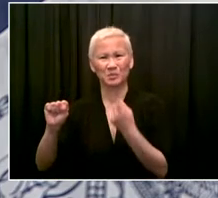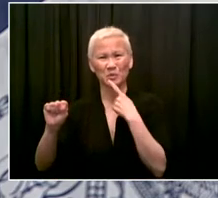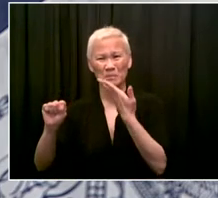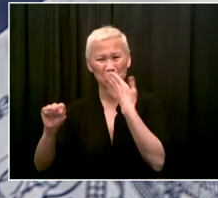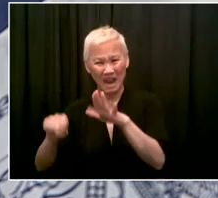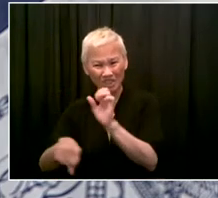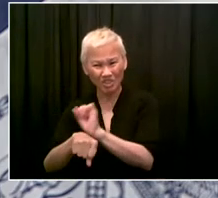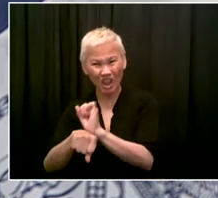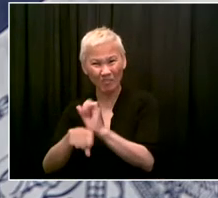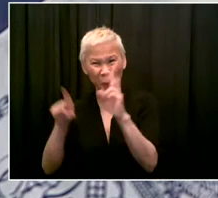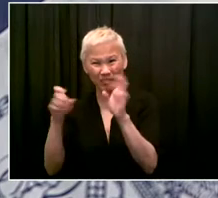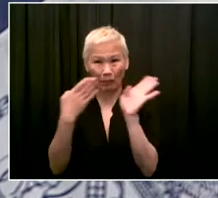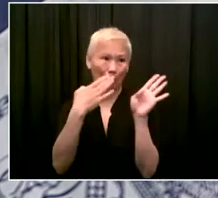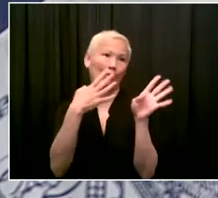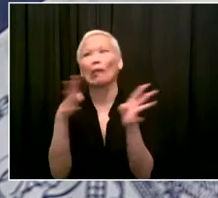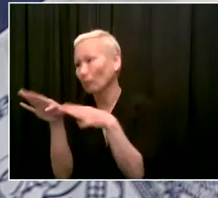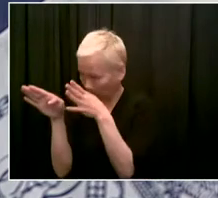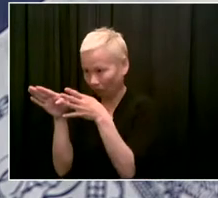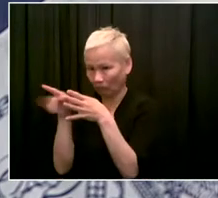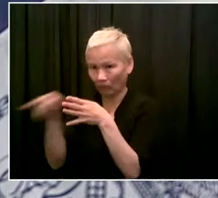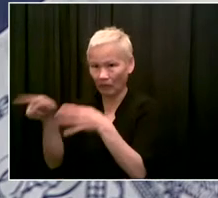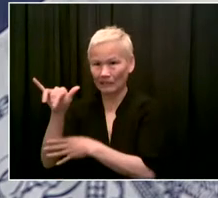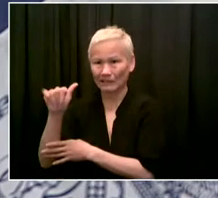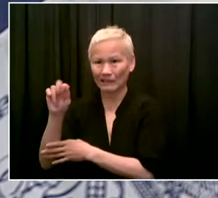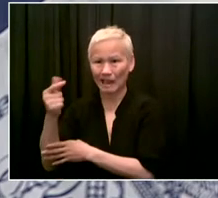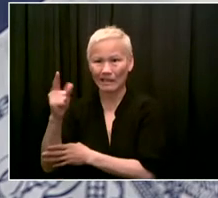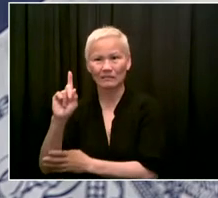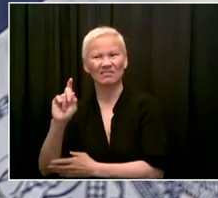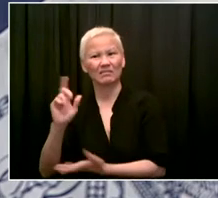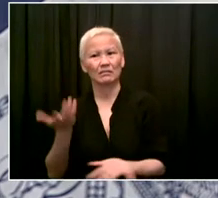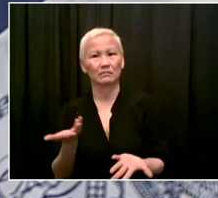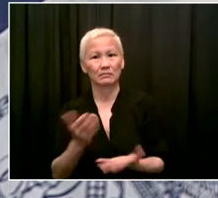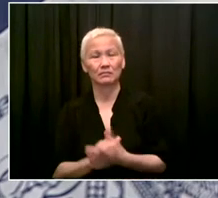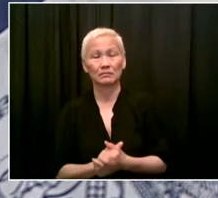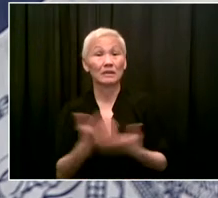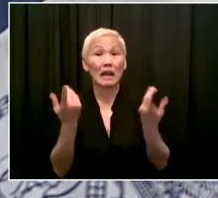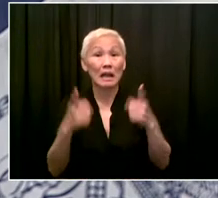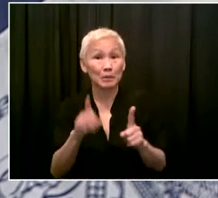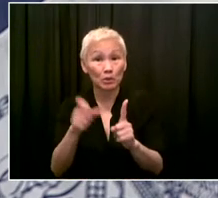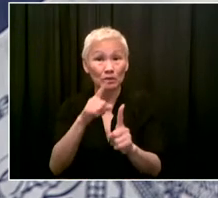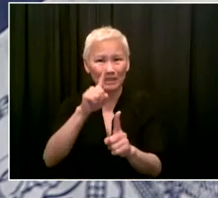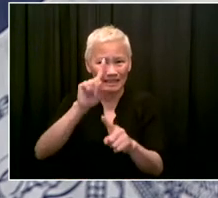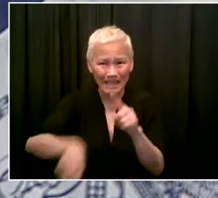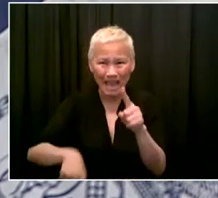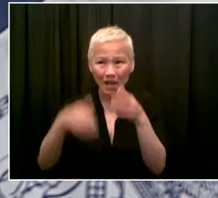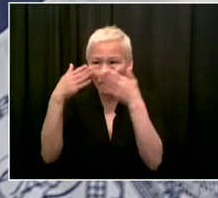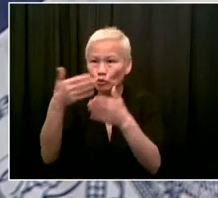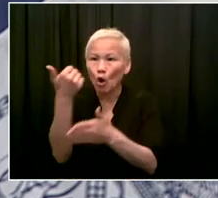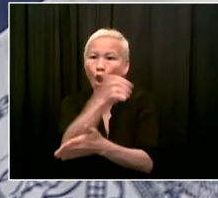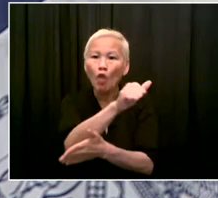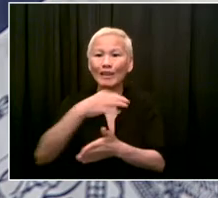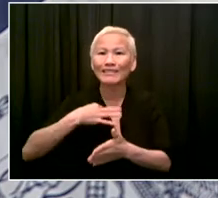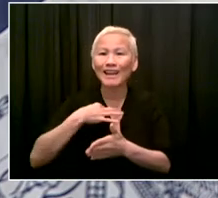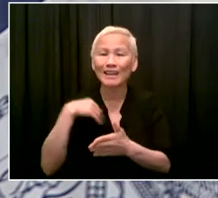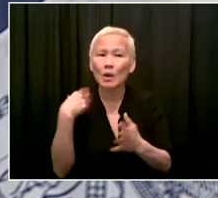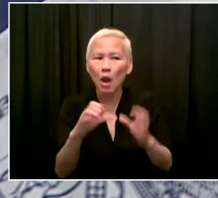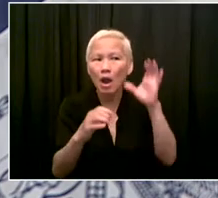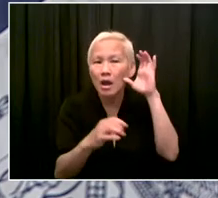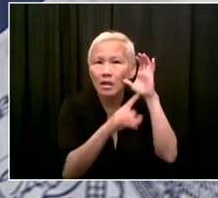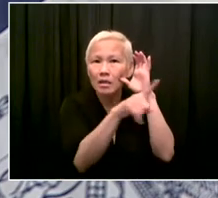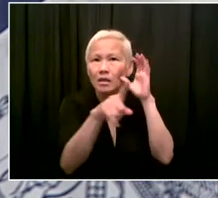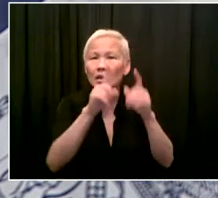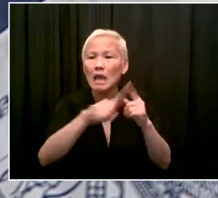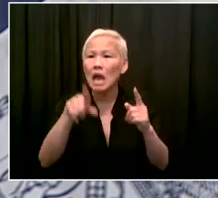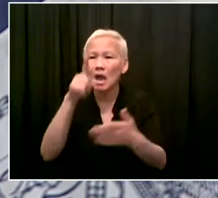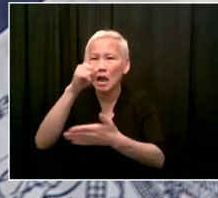that not enough scrutiny was placed on some of the other candidates because of Yang's candidacy. I have